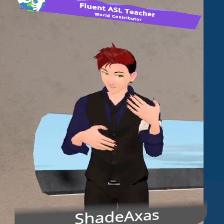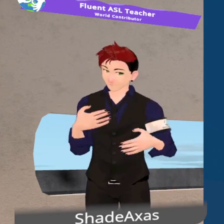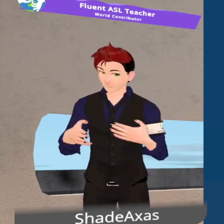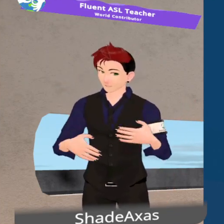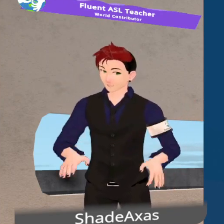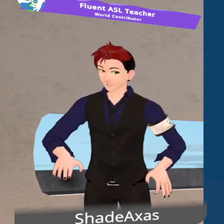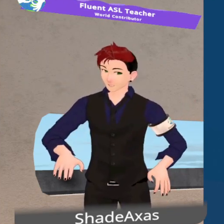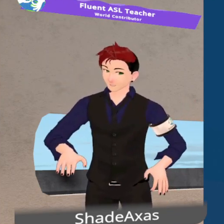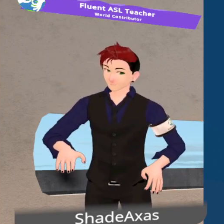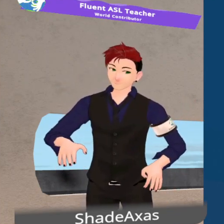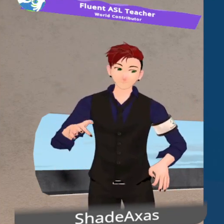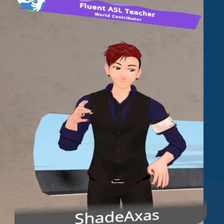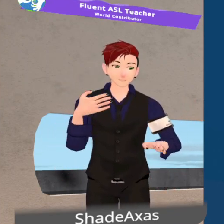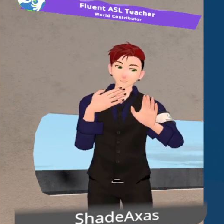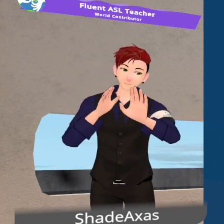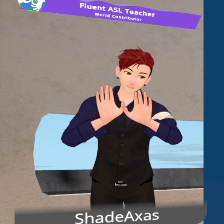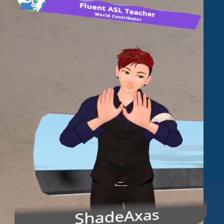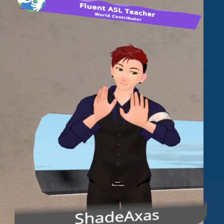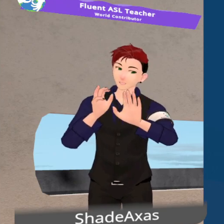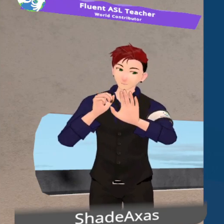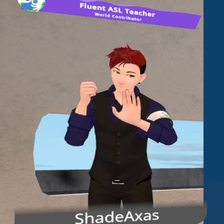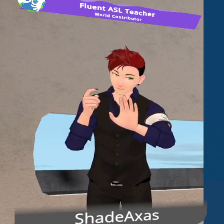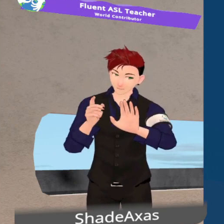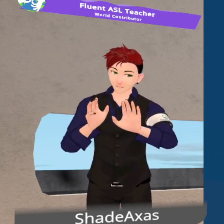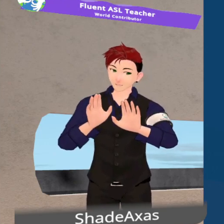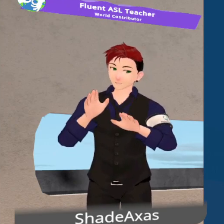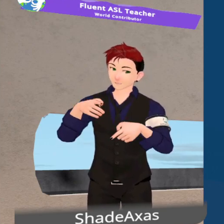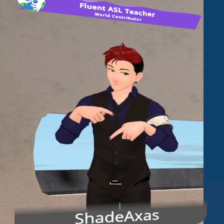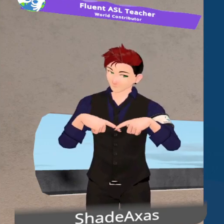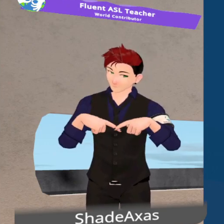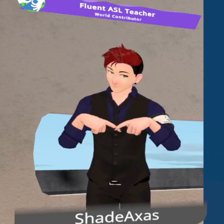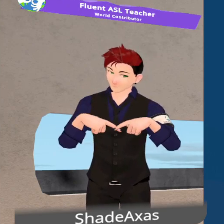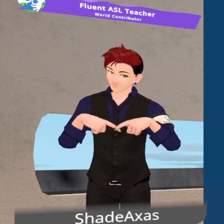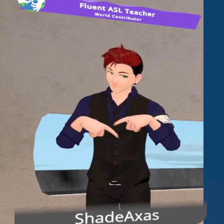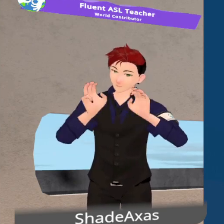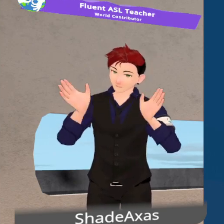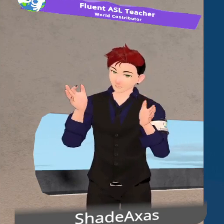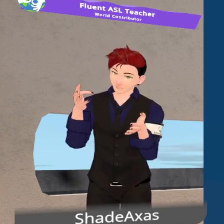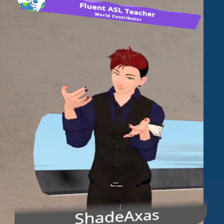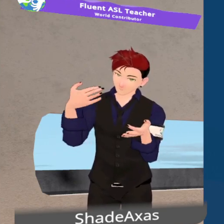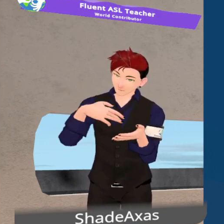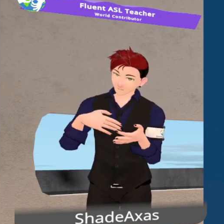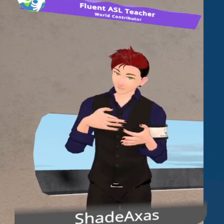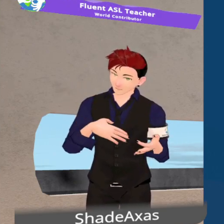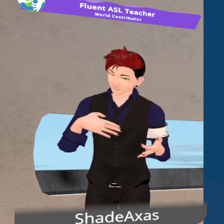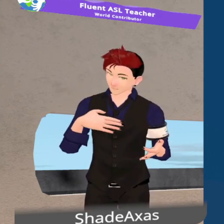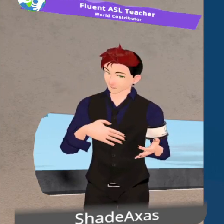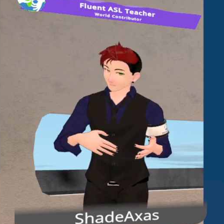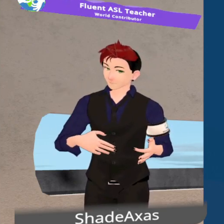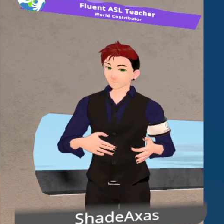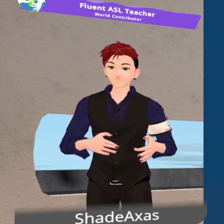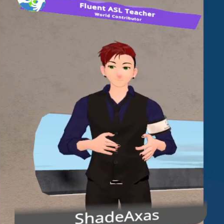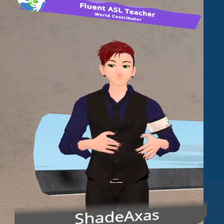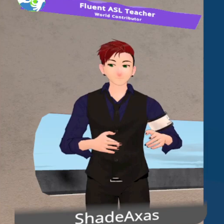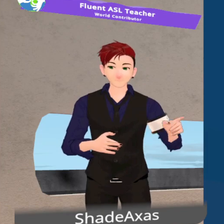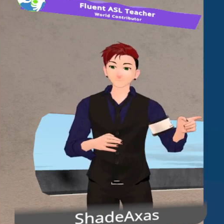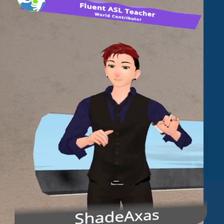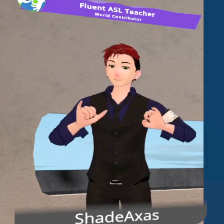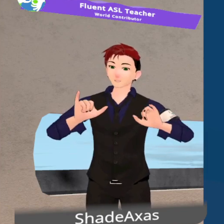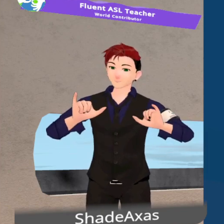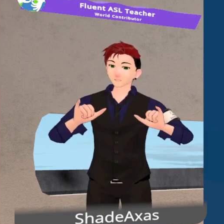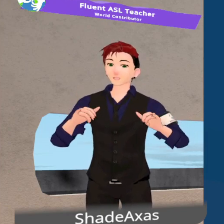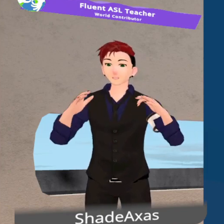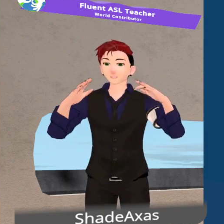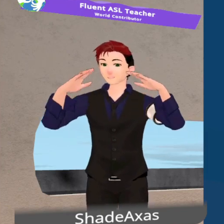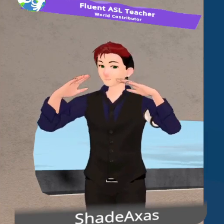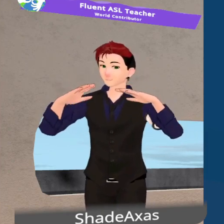understand and keep going. If you say, hold up, I didn't get that, go back, explain again, please, they can